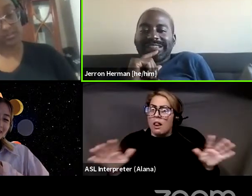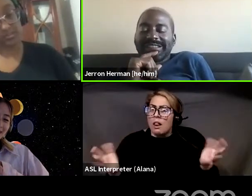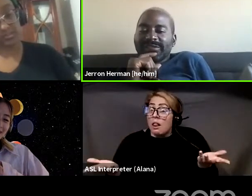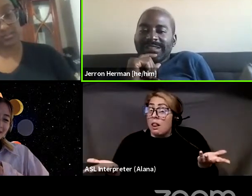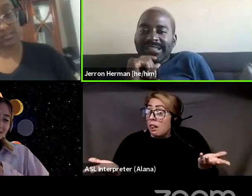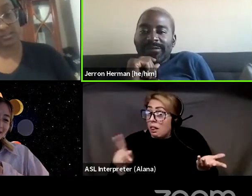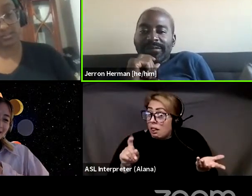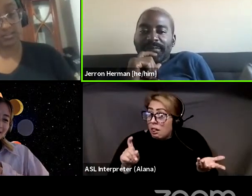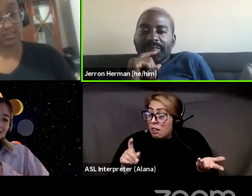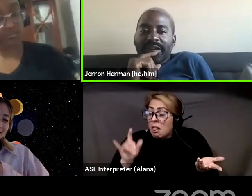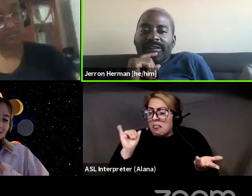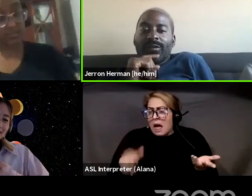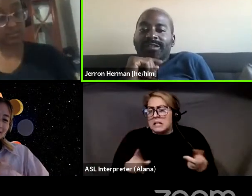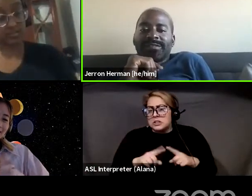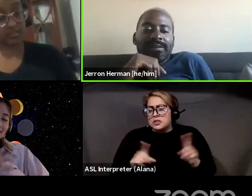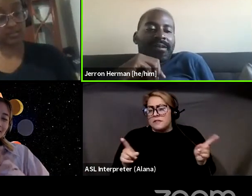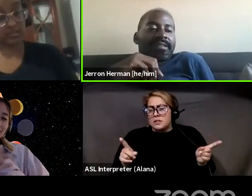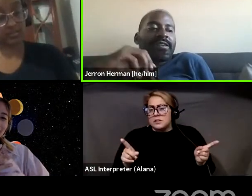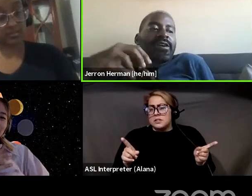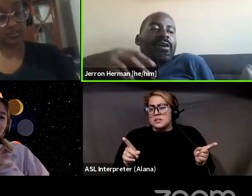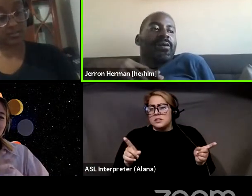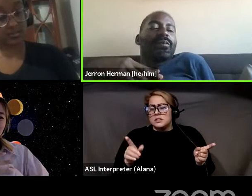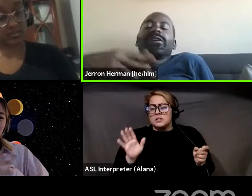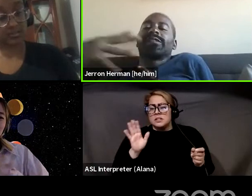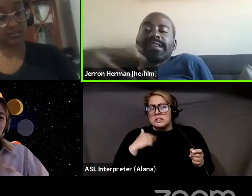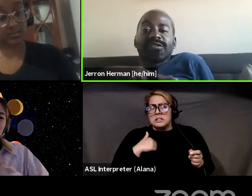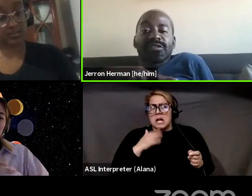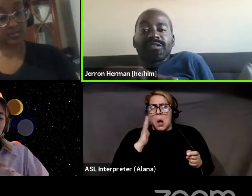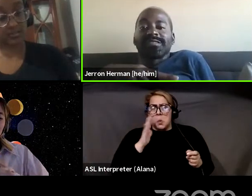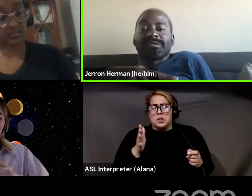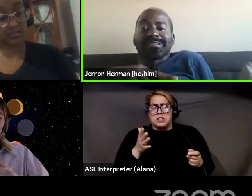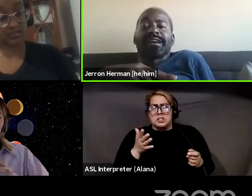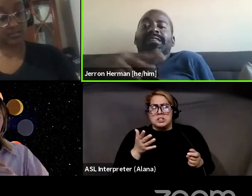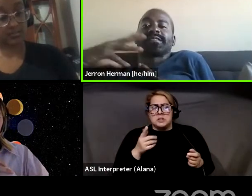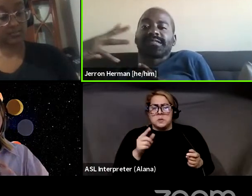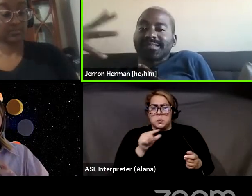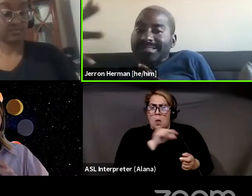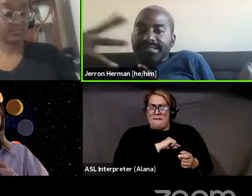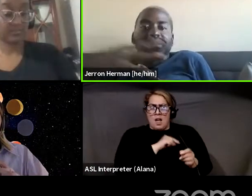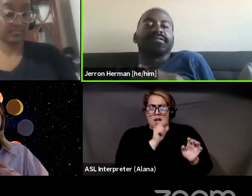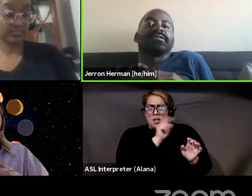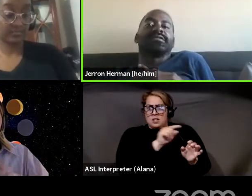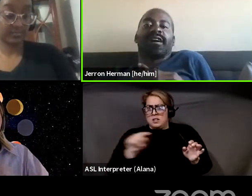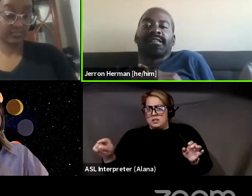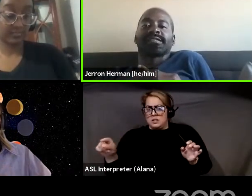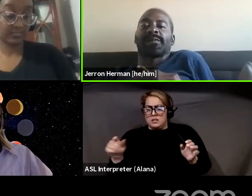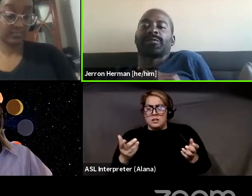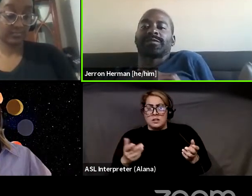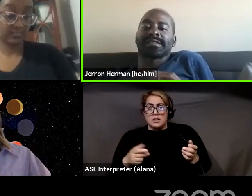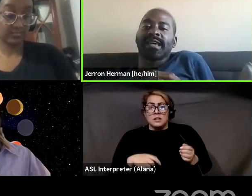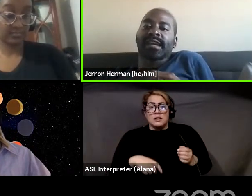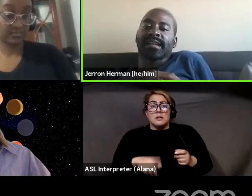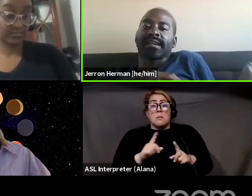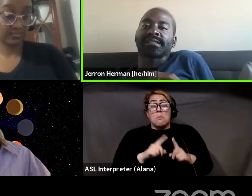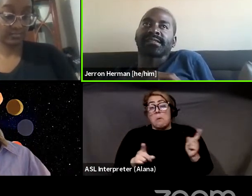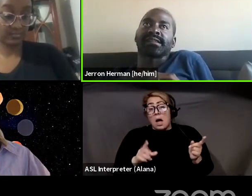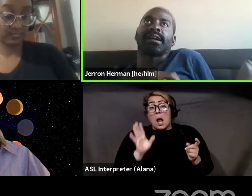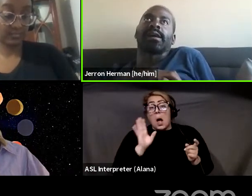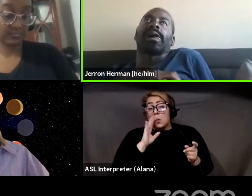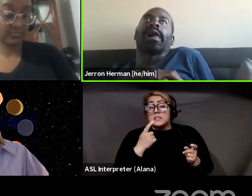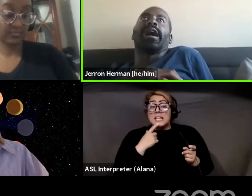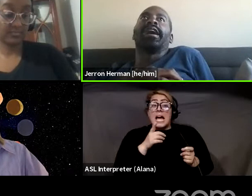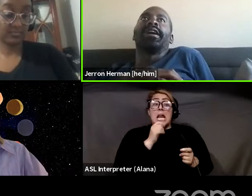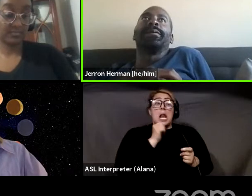the difference I would qualify with. But if it is Eurocentricized non-disabled